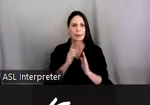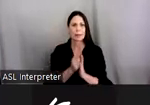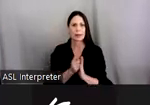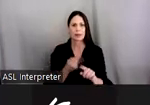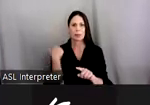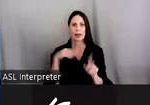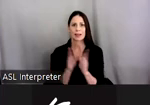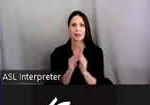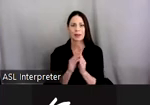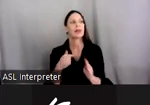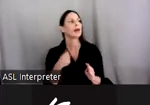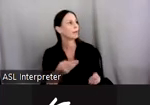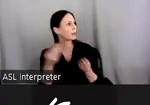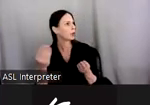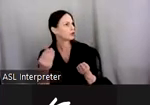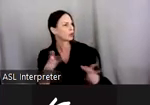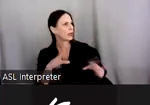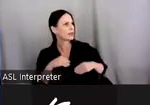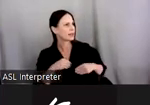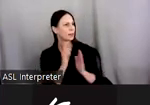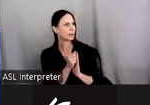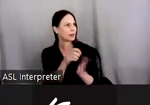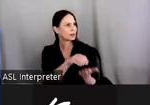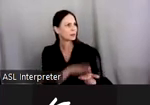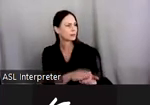motion that we accept the minutes from the last meeting.